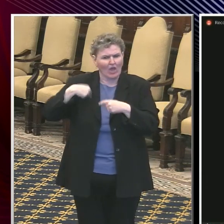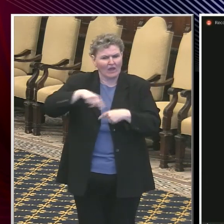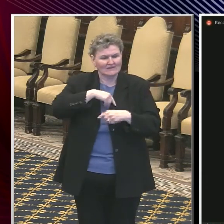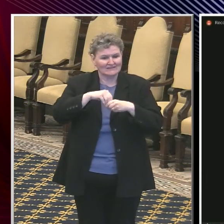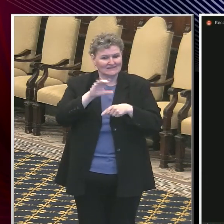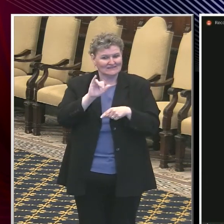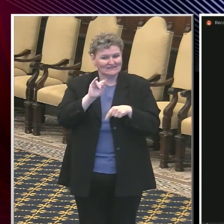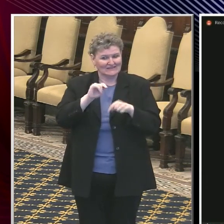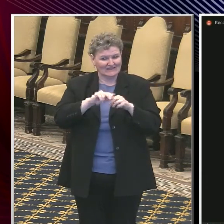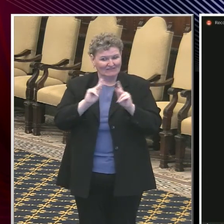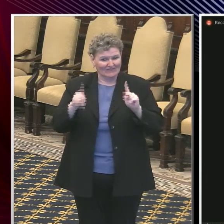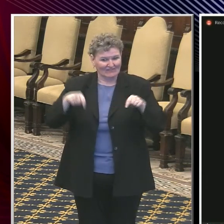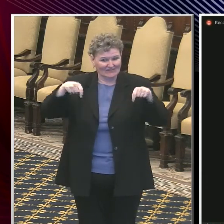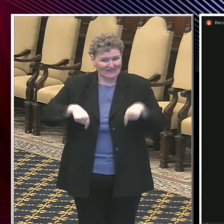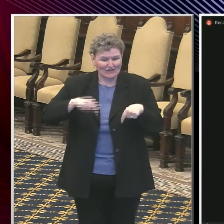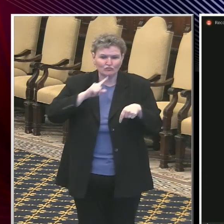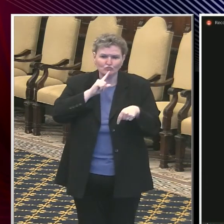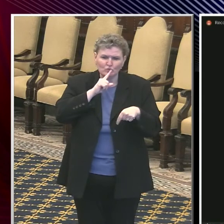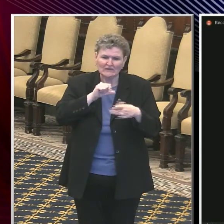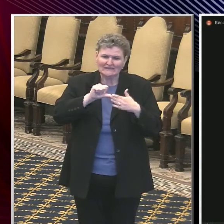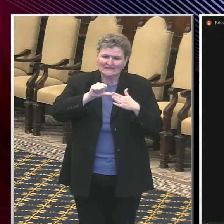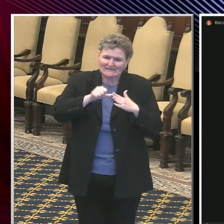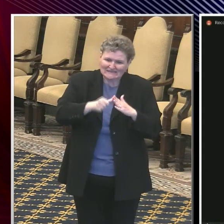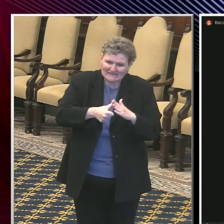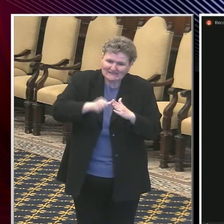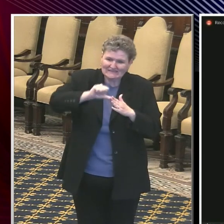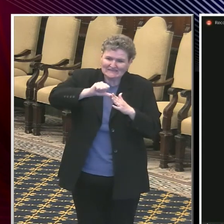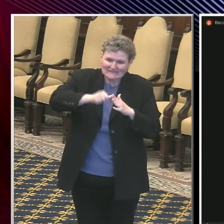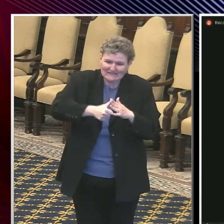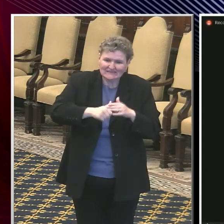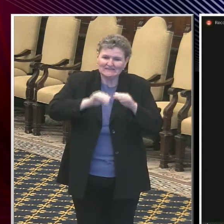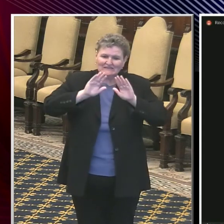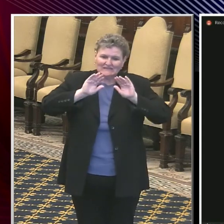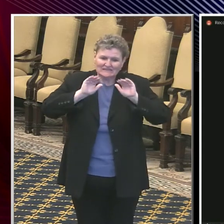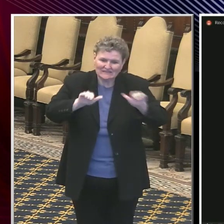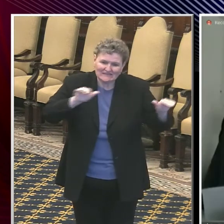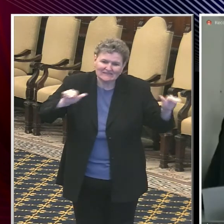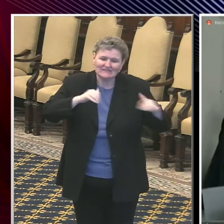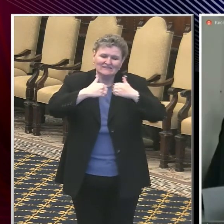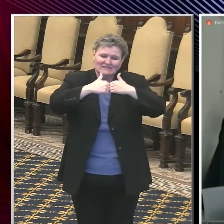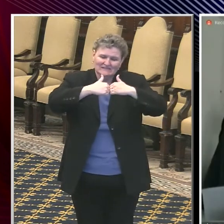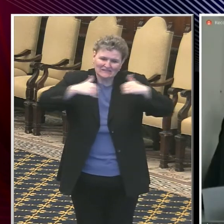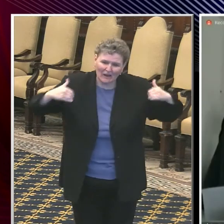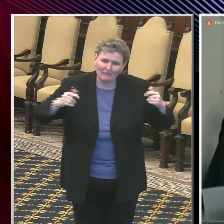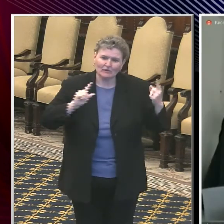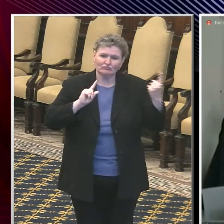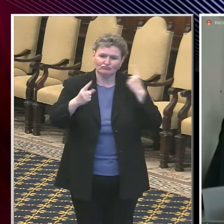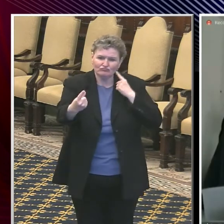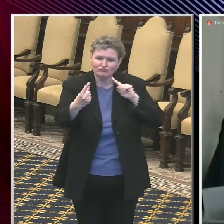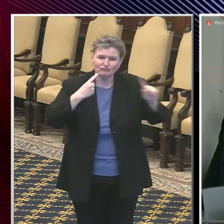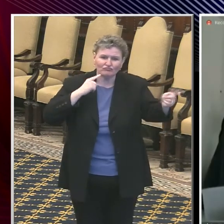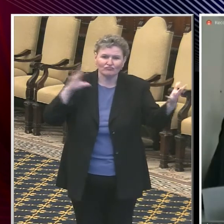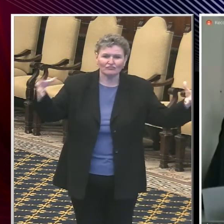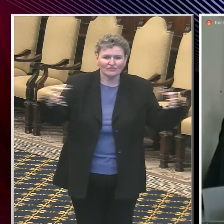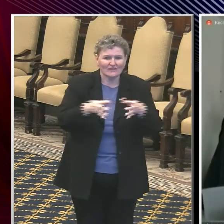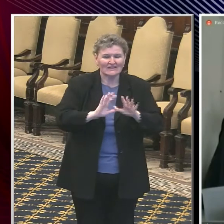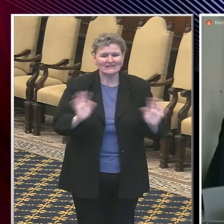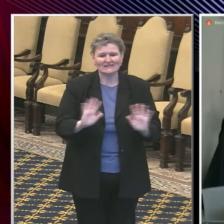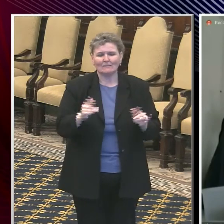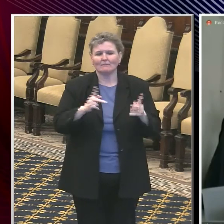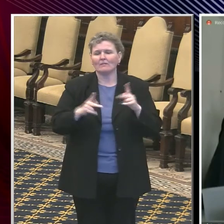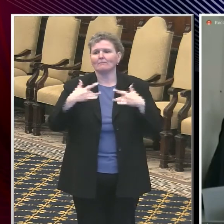get together? Right now, I would say it's still too risky, and I would definitely discourage congregations from getting together. As we approach trying to